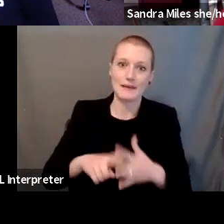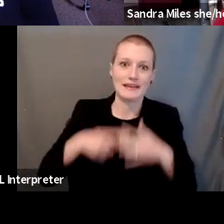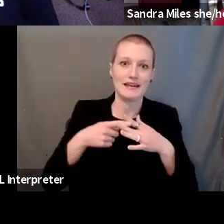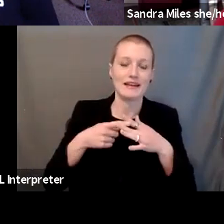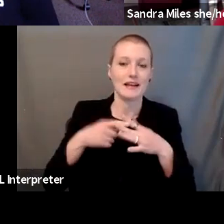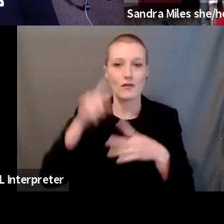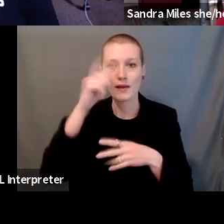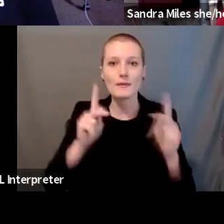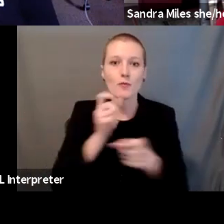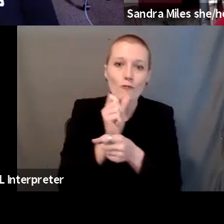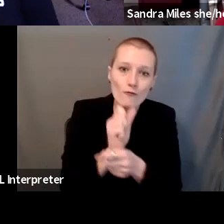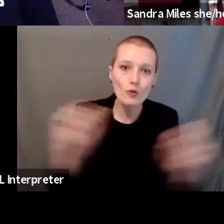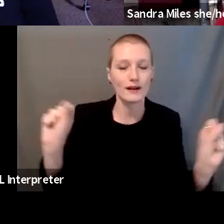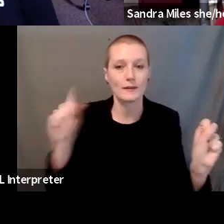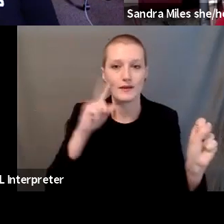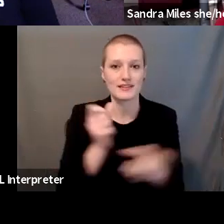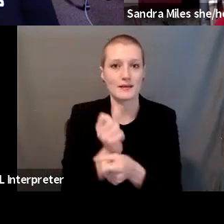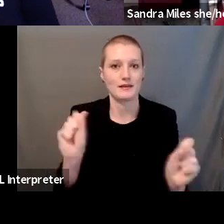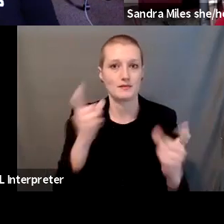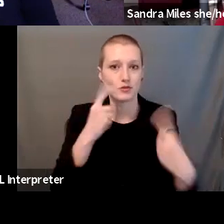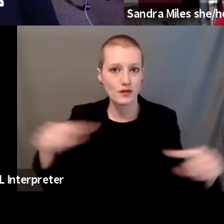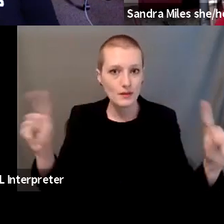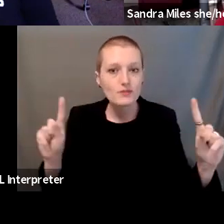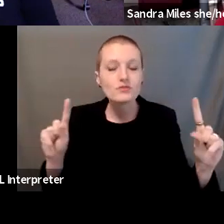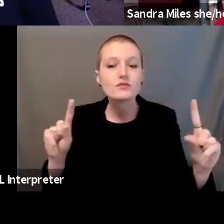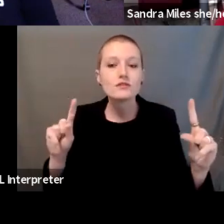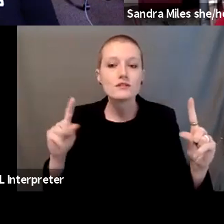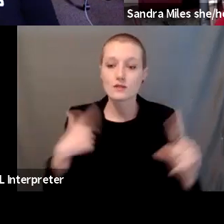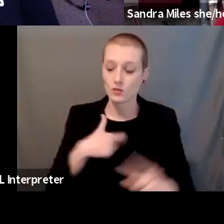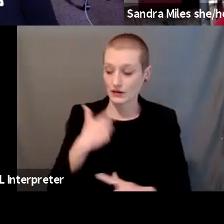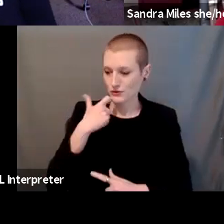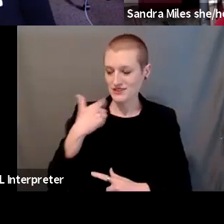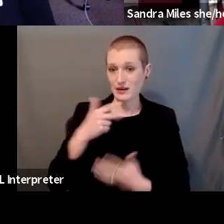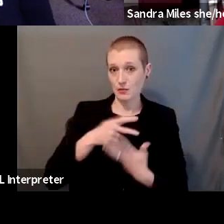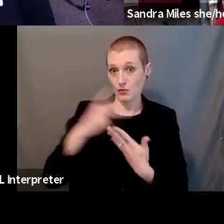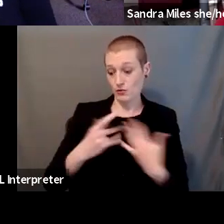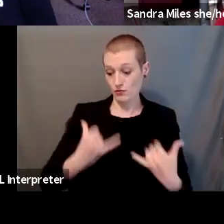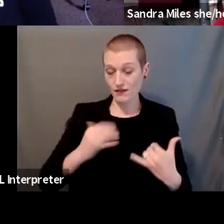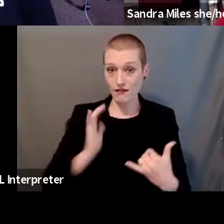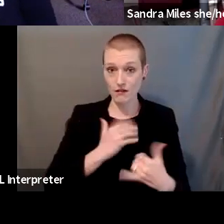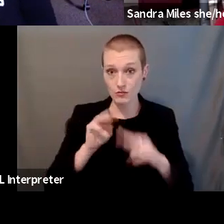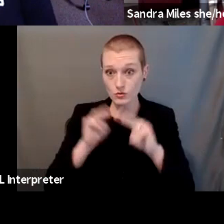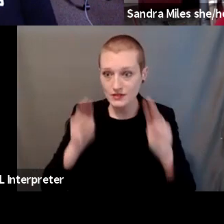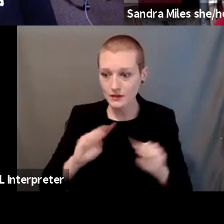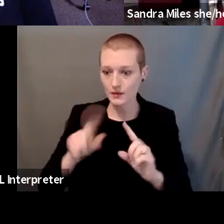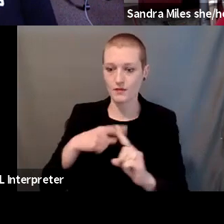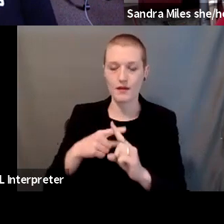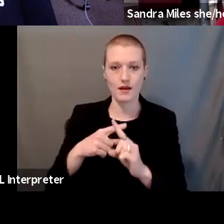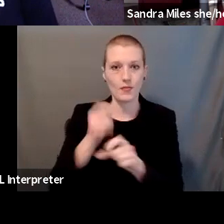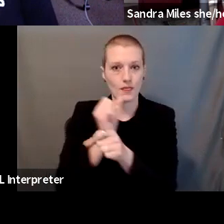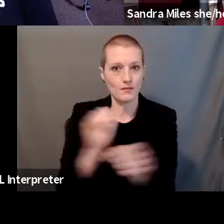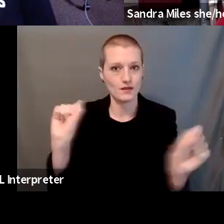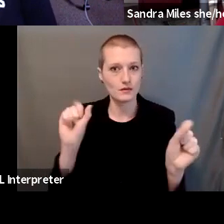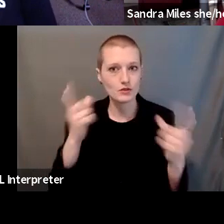Emancipation Proclamation. And of course we just did a program, you know, or we're in the middle of a series about that and how it all relates to